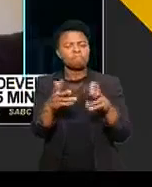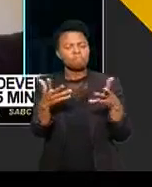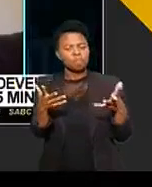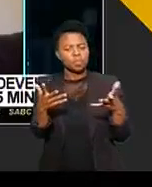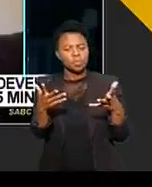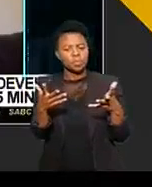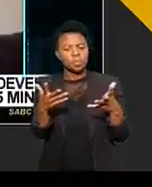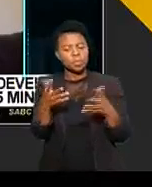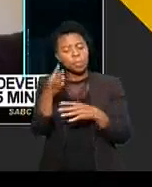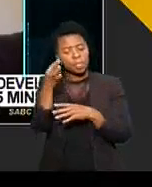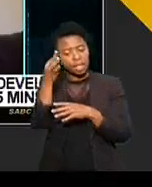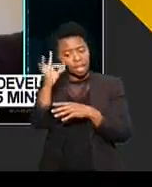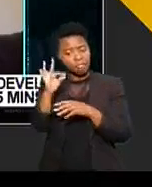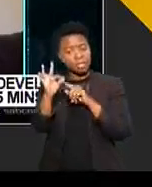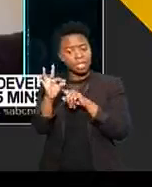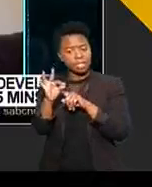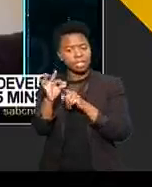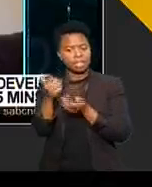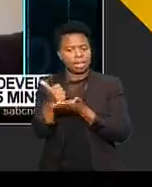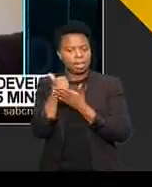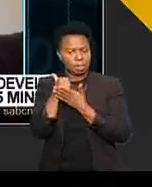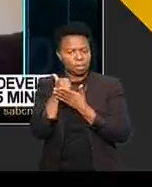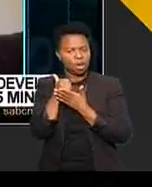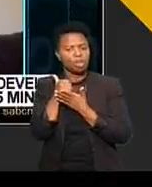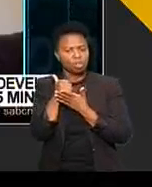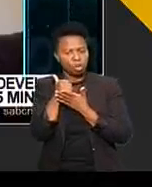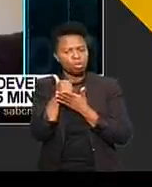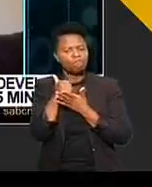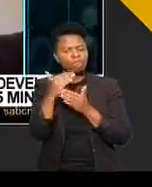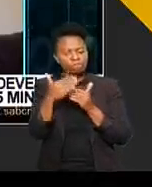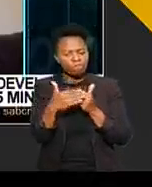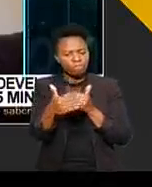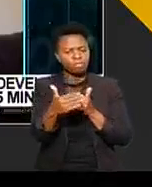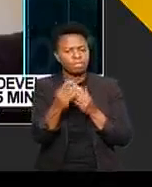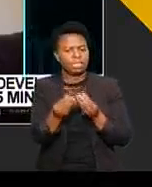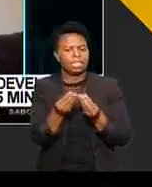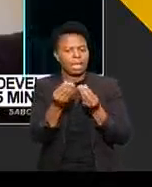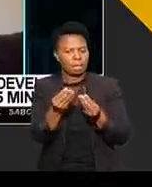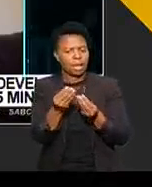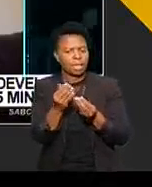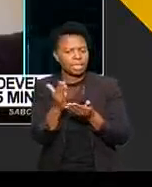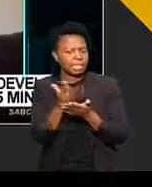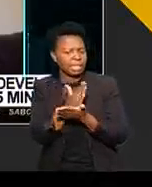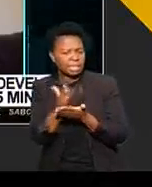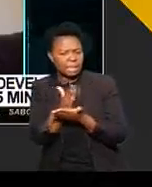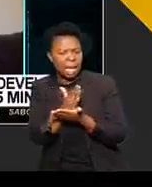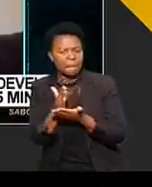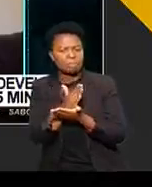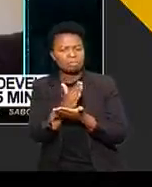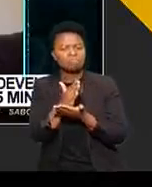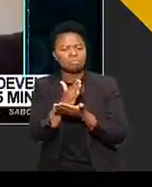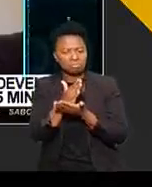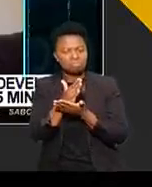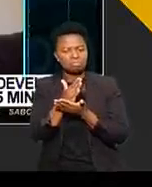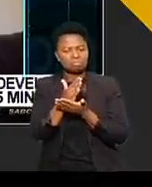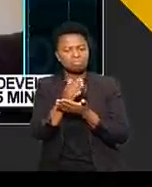as a private entity. And we have been in the market since then, supplying some of the, sort of reagent components,